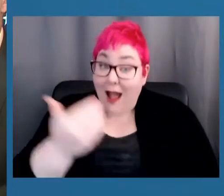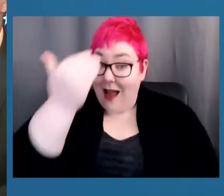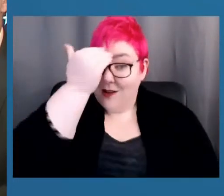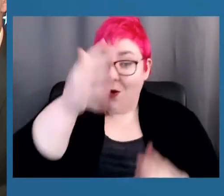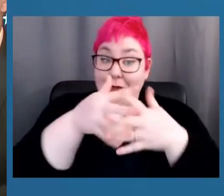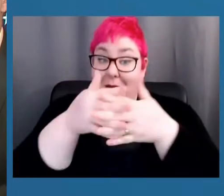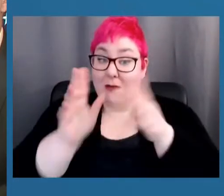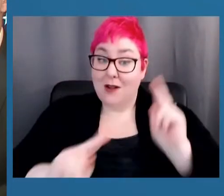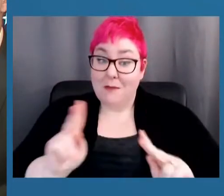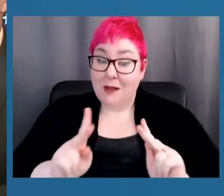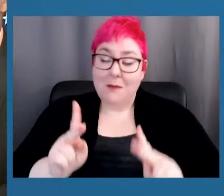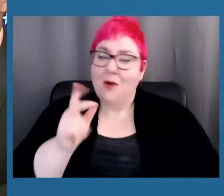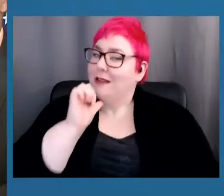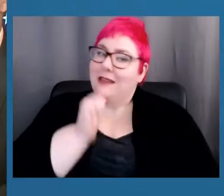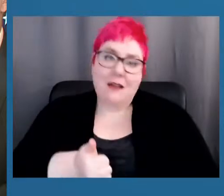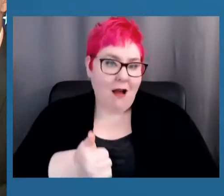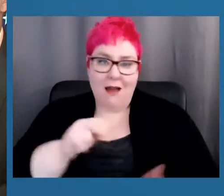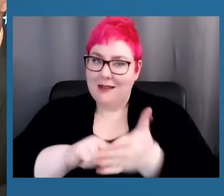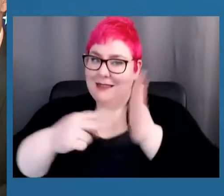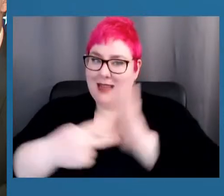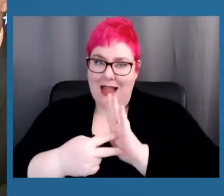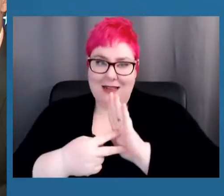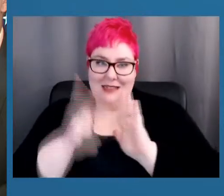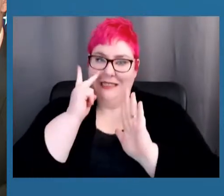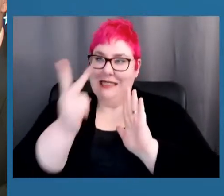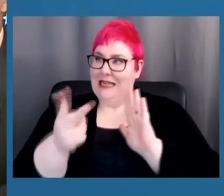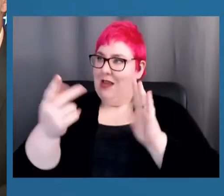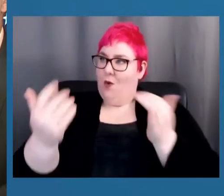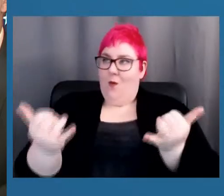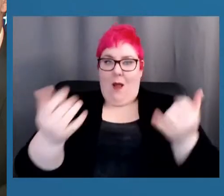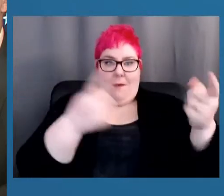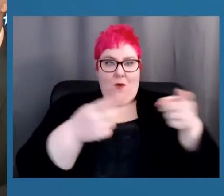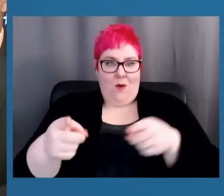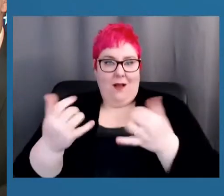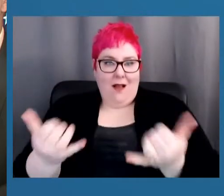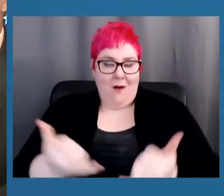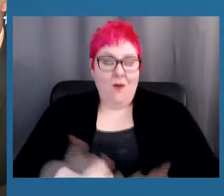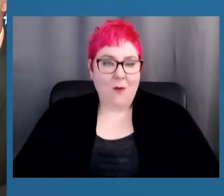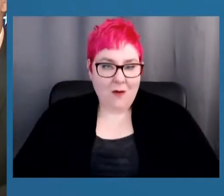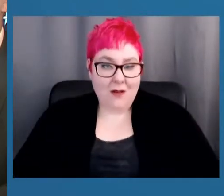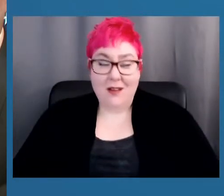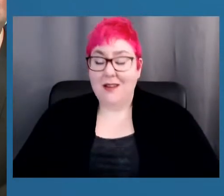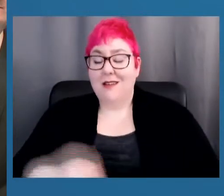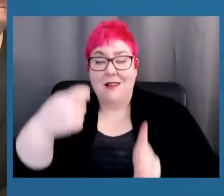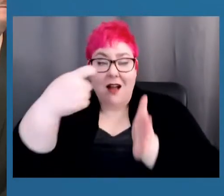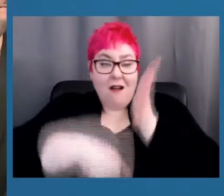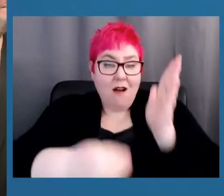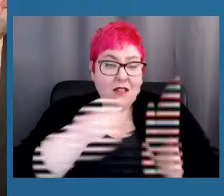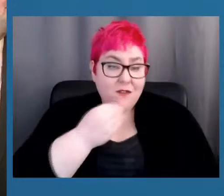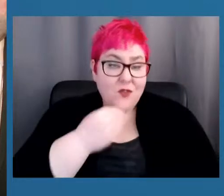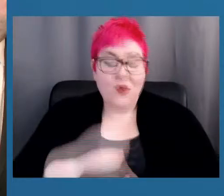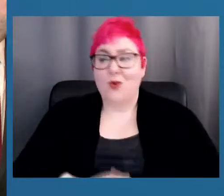intend to see what we're seeing now. Cost of food, inflation still going up.